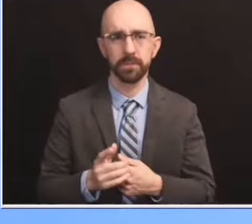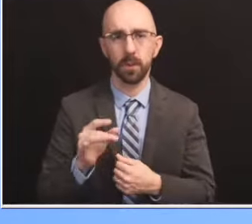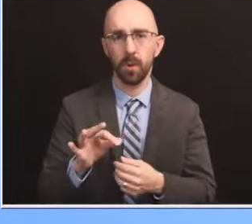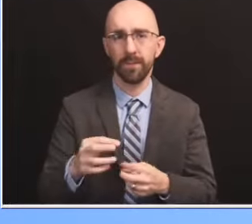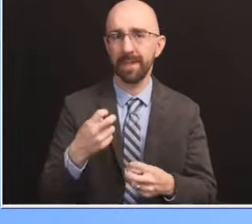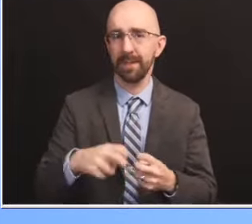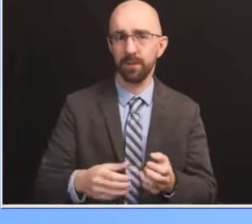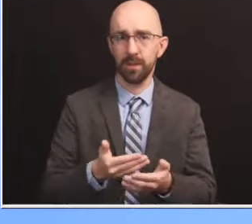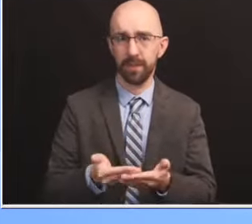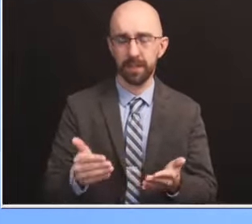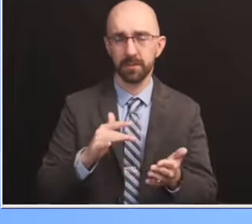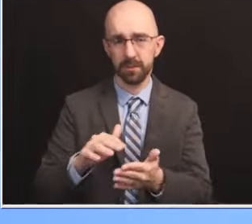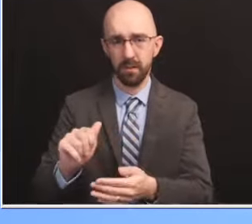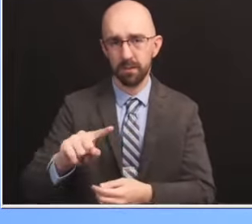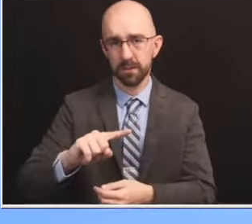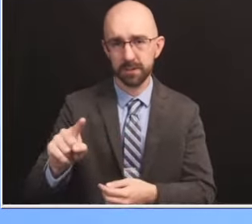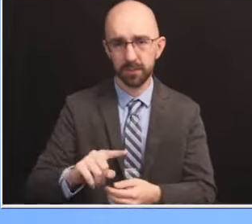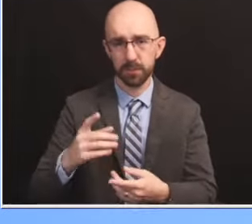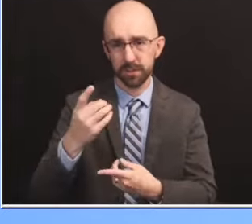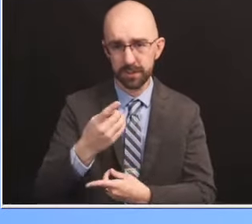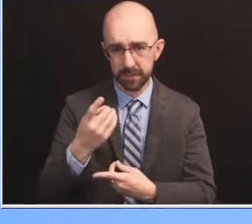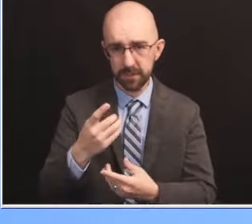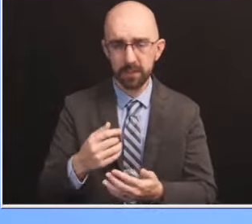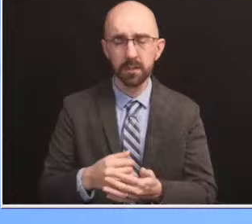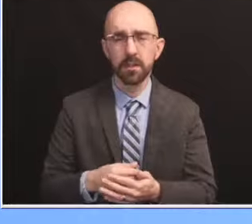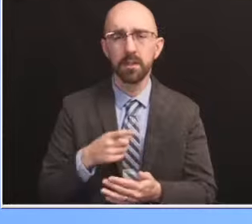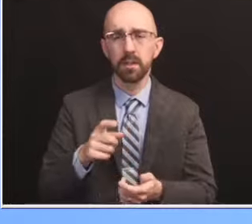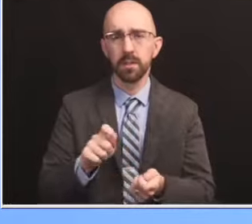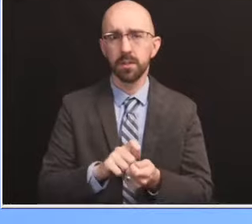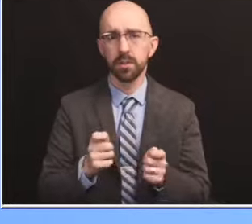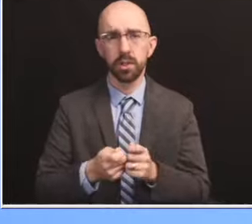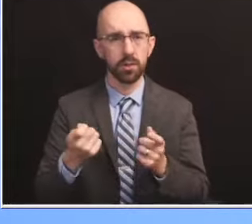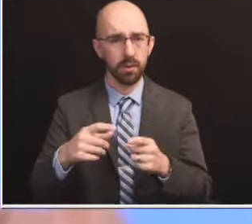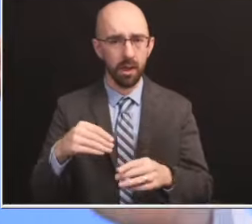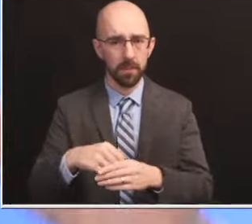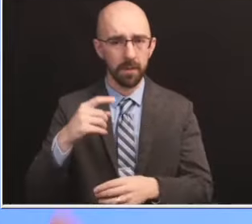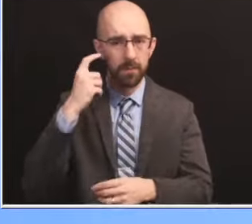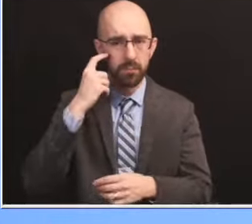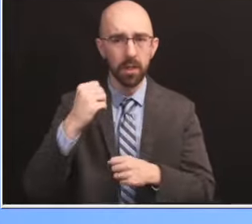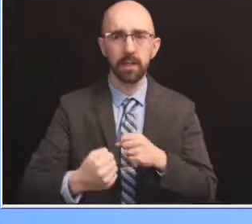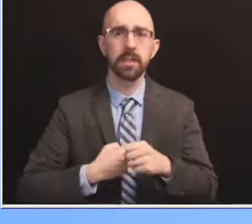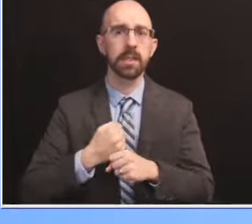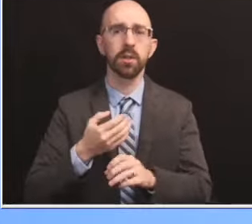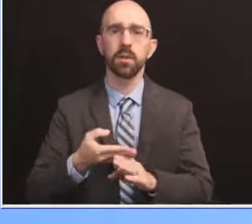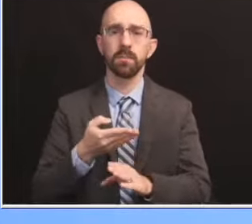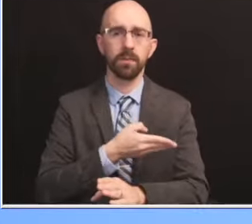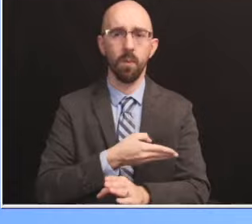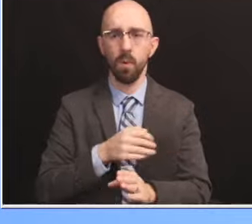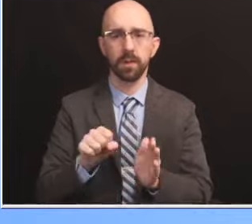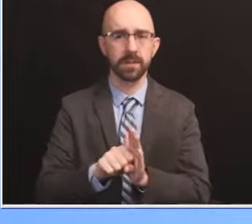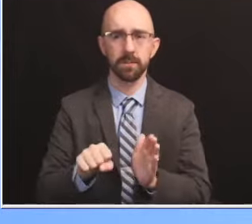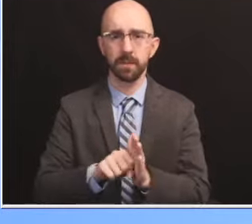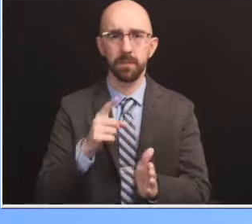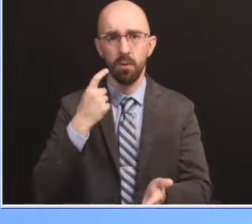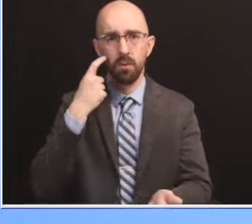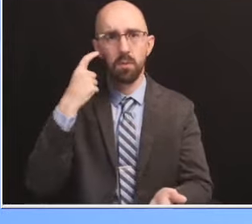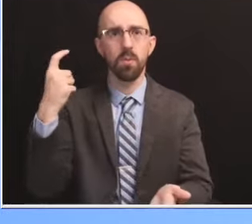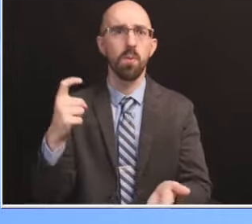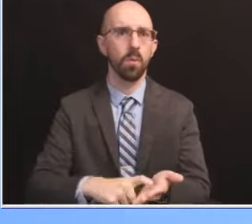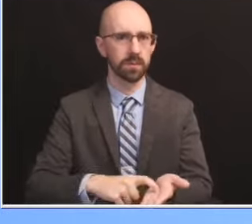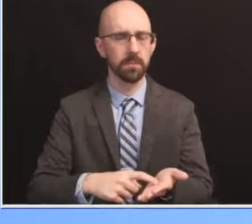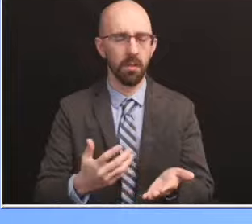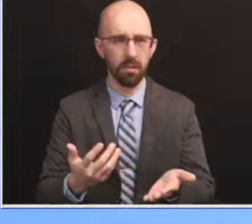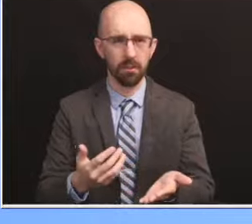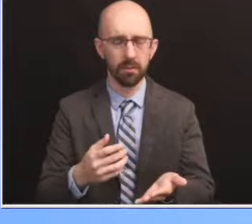studying Alzheimer's disease, though, is there are changes happening in the brain years before symptoms are like totally noticeable, right? Right. So you actually have